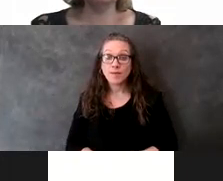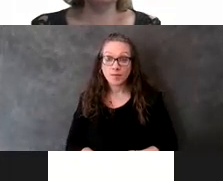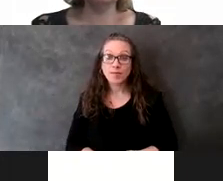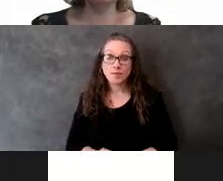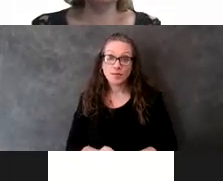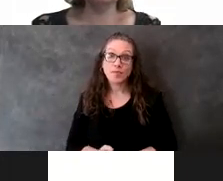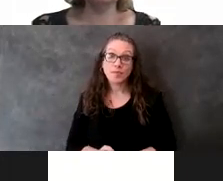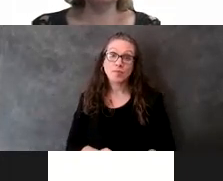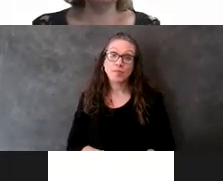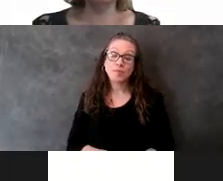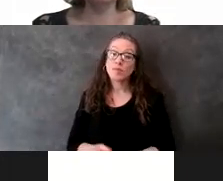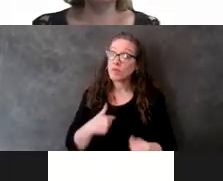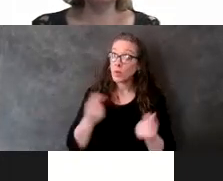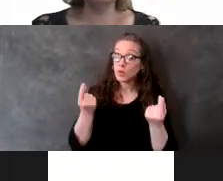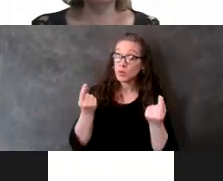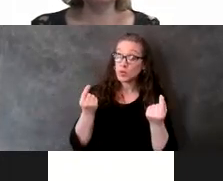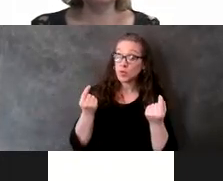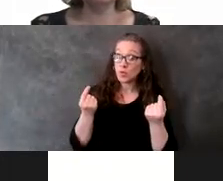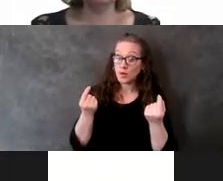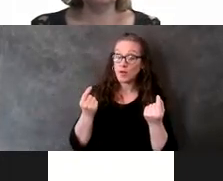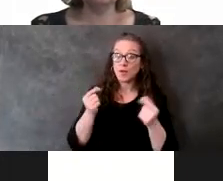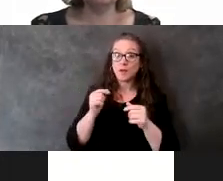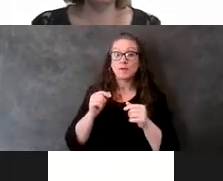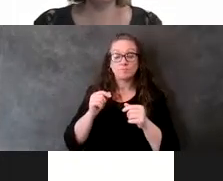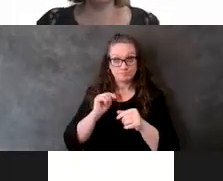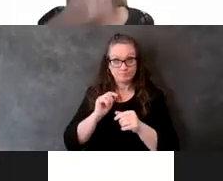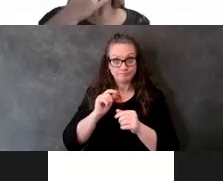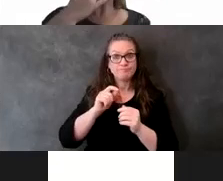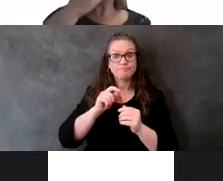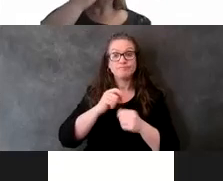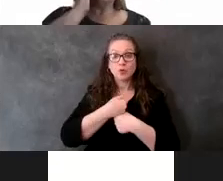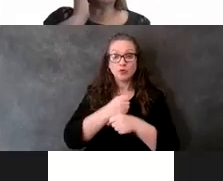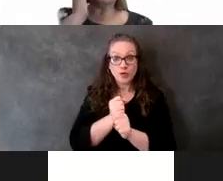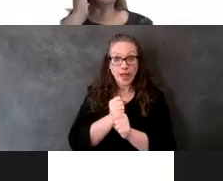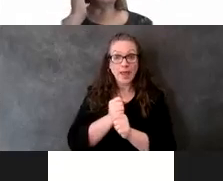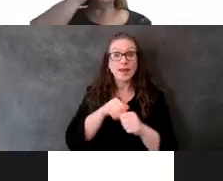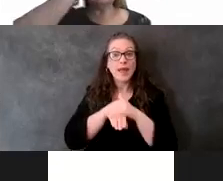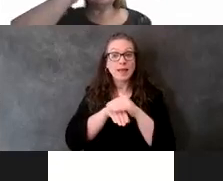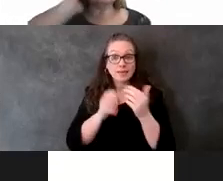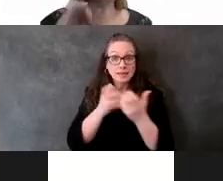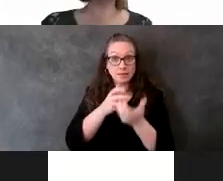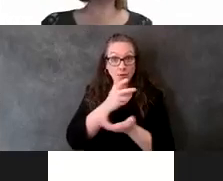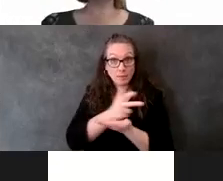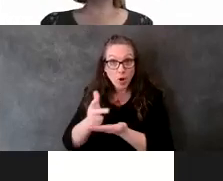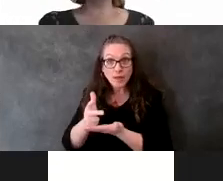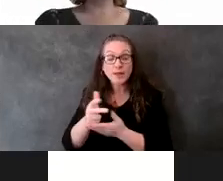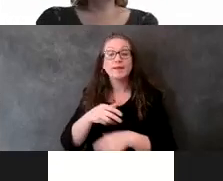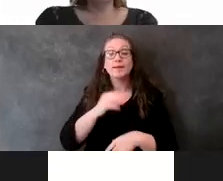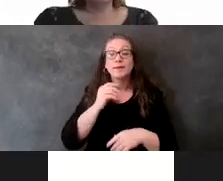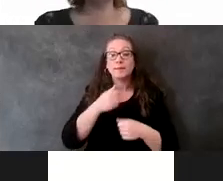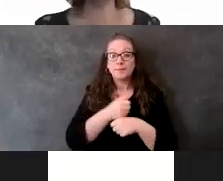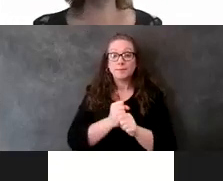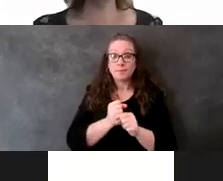creating accessible parking spaces of the right dimension and on a clear path of travel by using